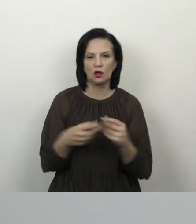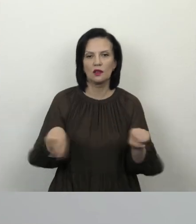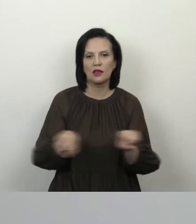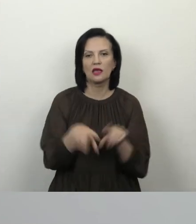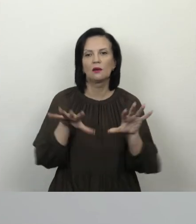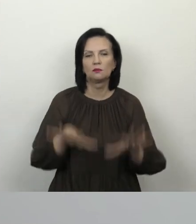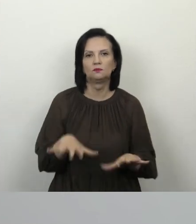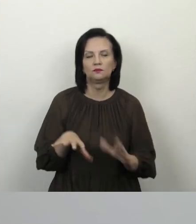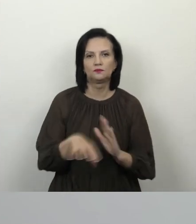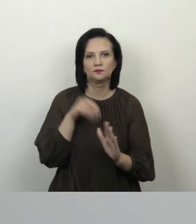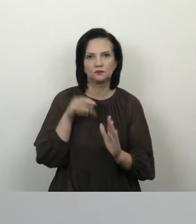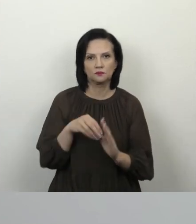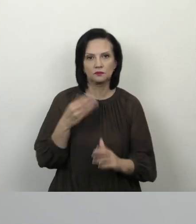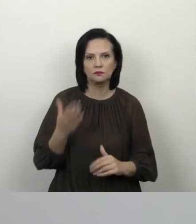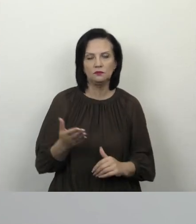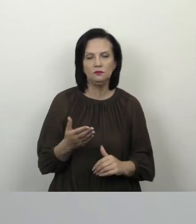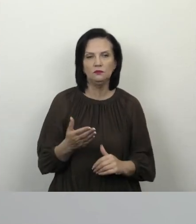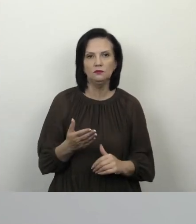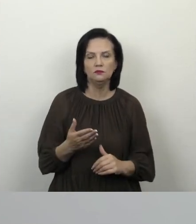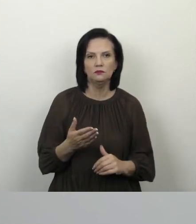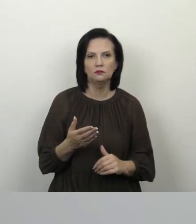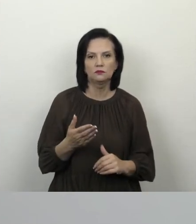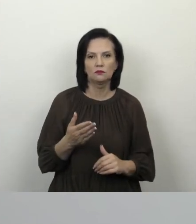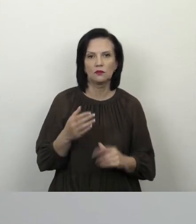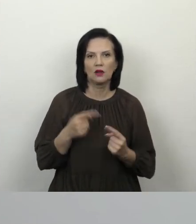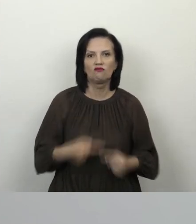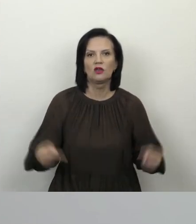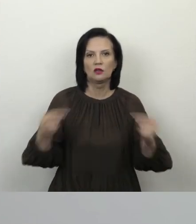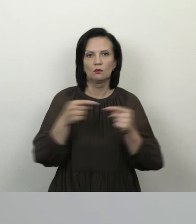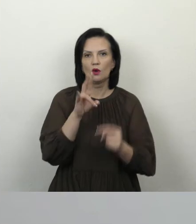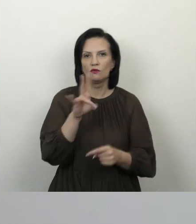the results of such a local election.